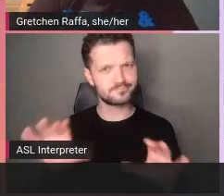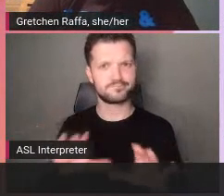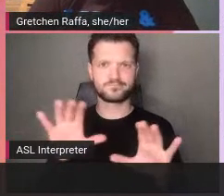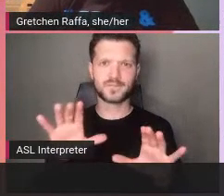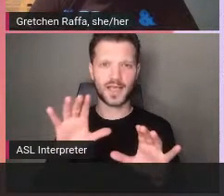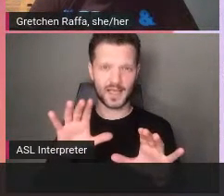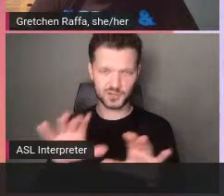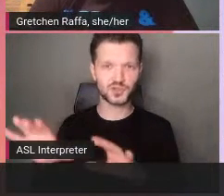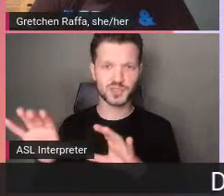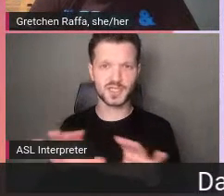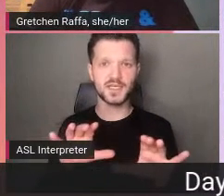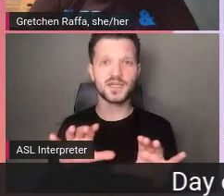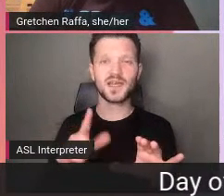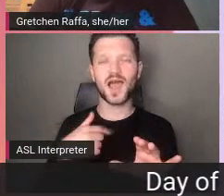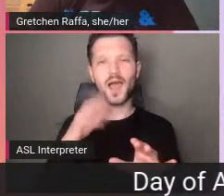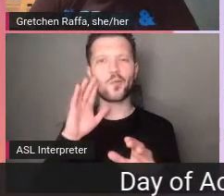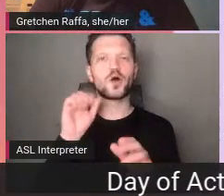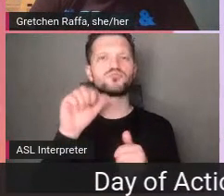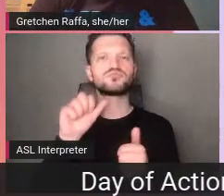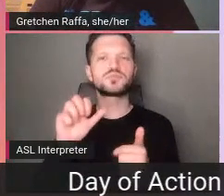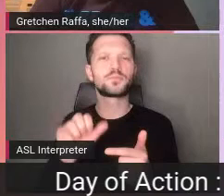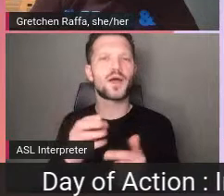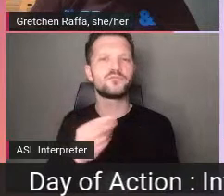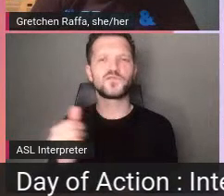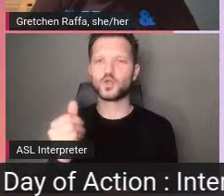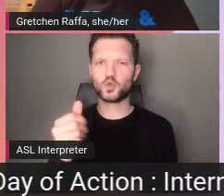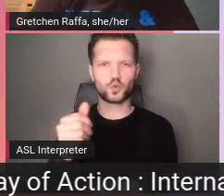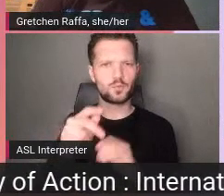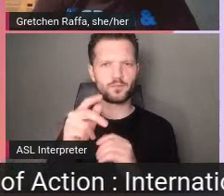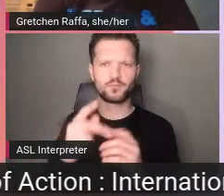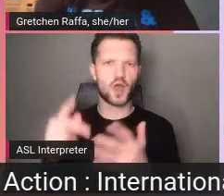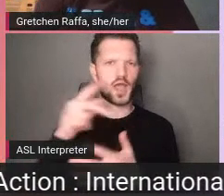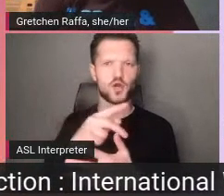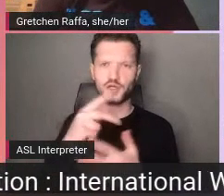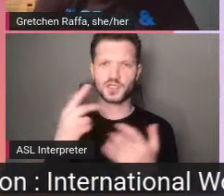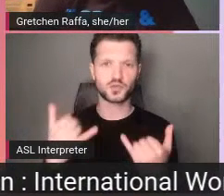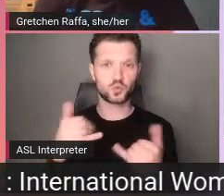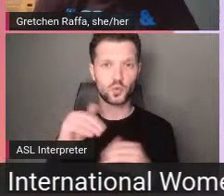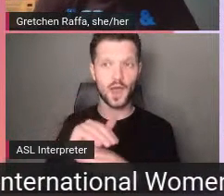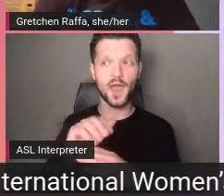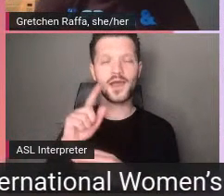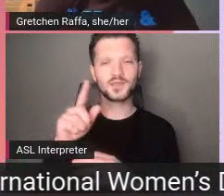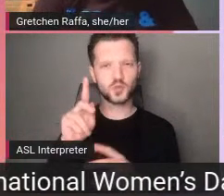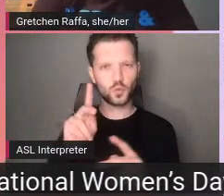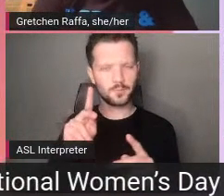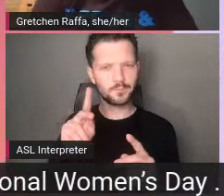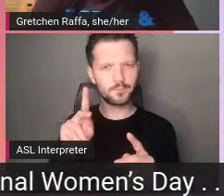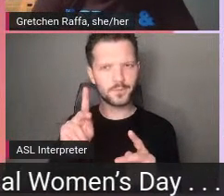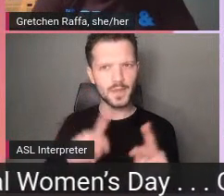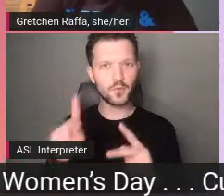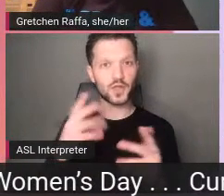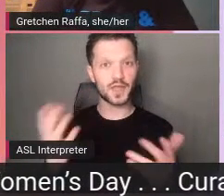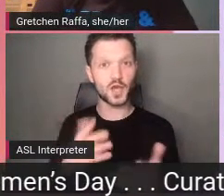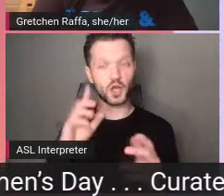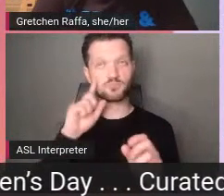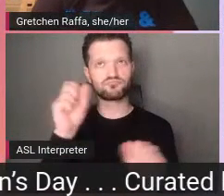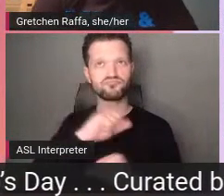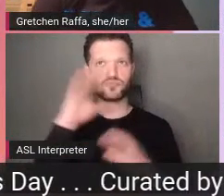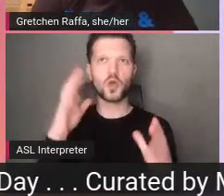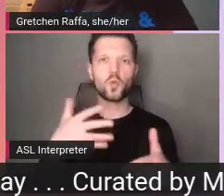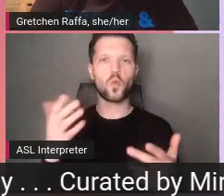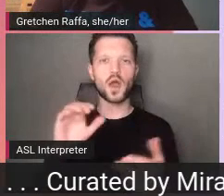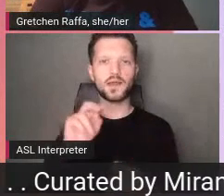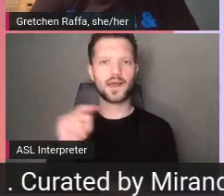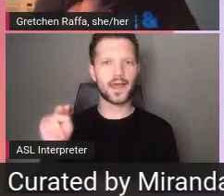priorities tonight so that folks get a sense of what our Connecticut General Assembly is working on that will impact our community, but this is